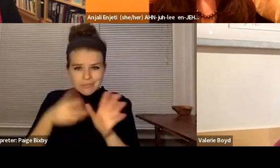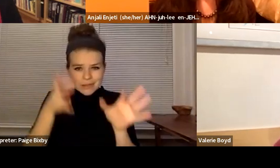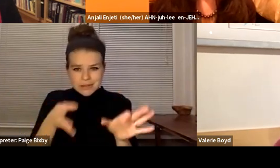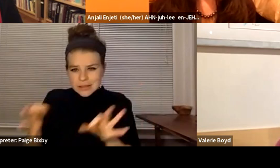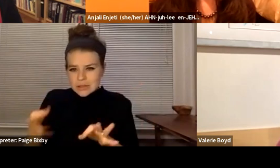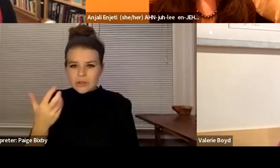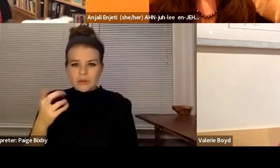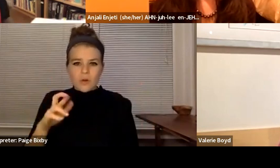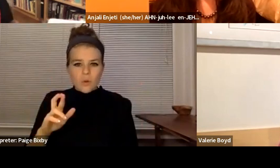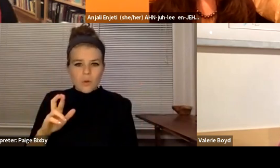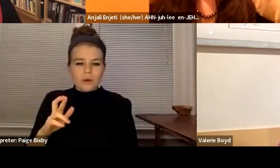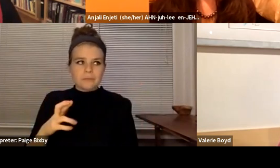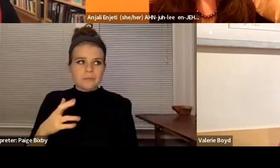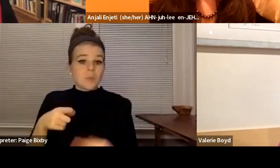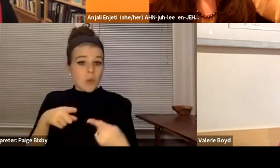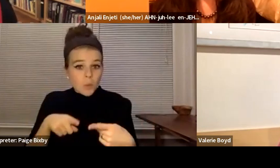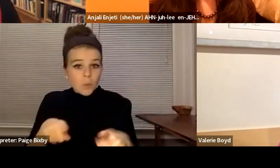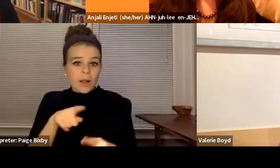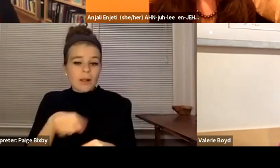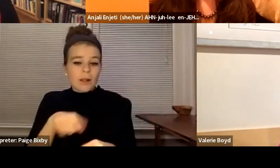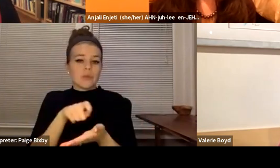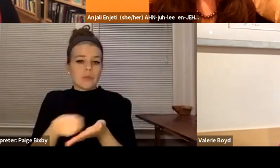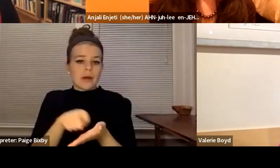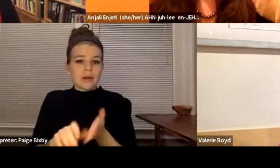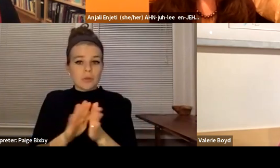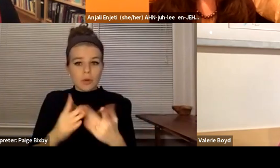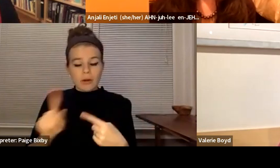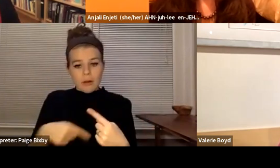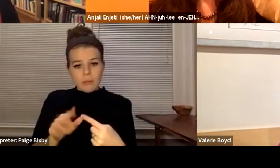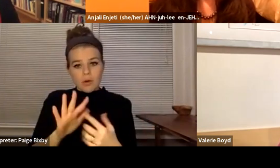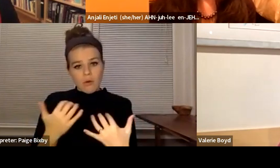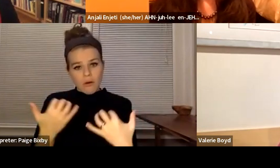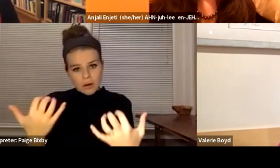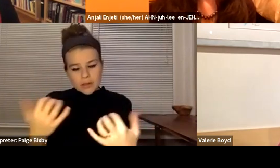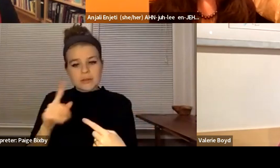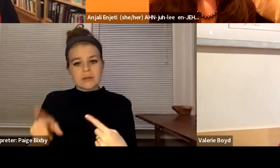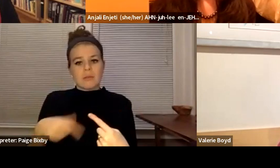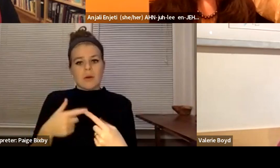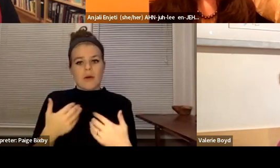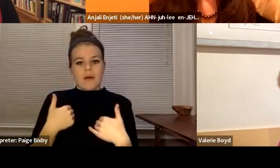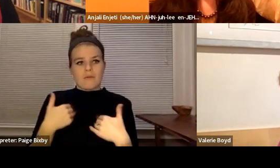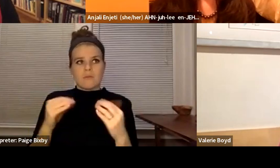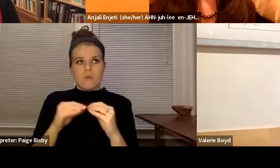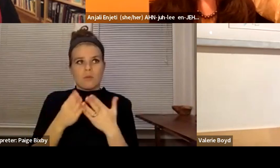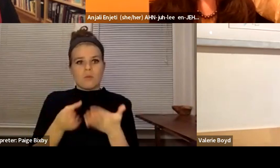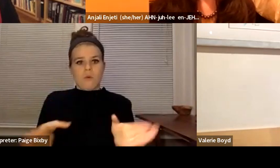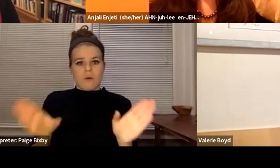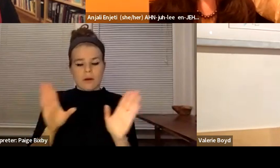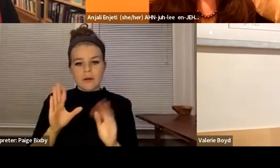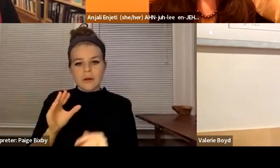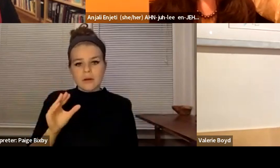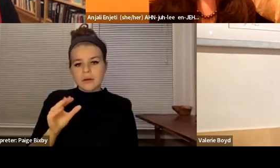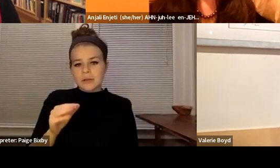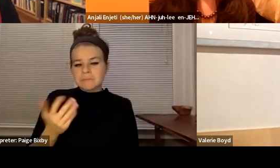did you as you wrote your books about your audience and about having sort of a broader appeal, or it